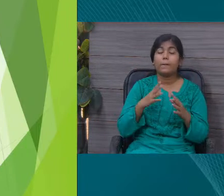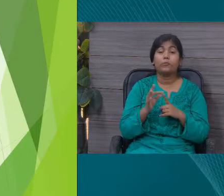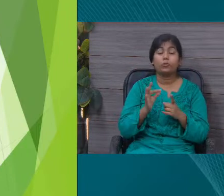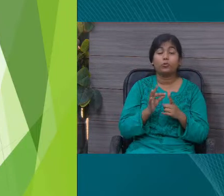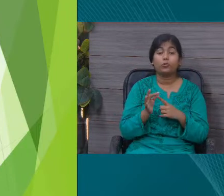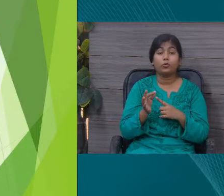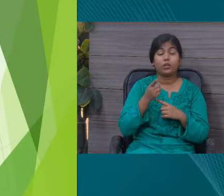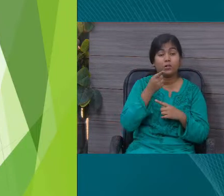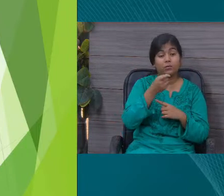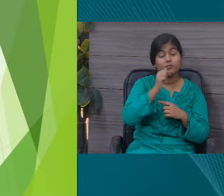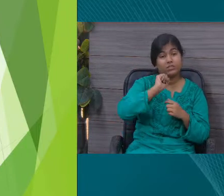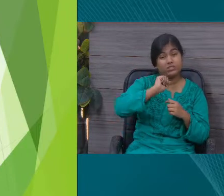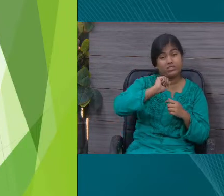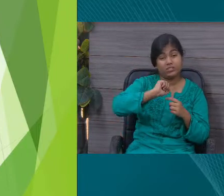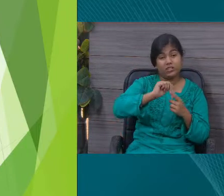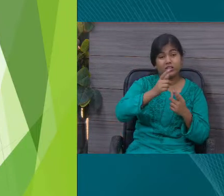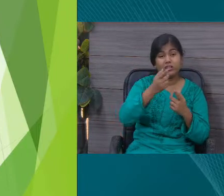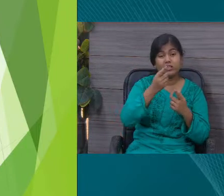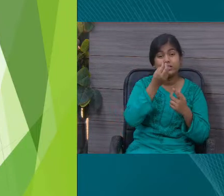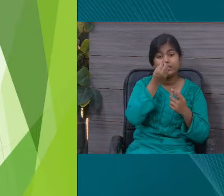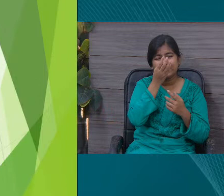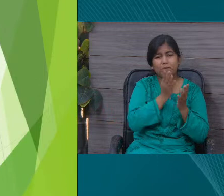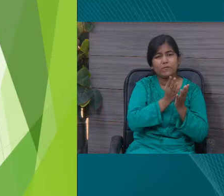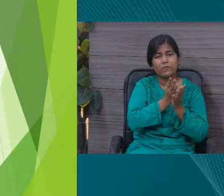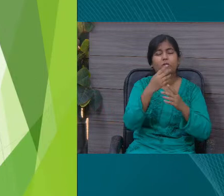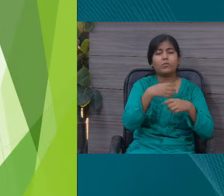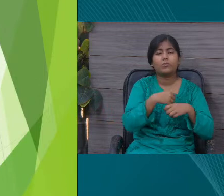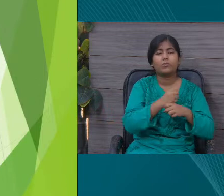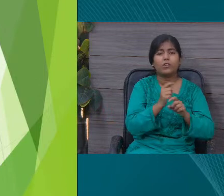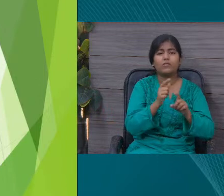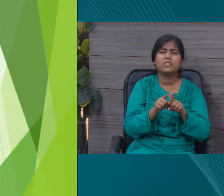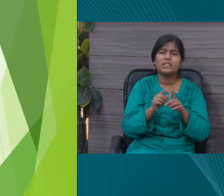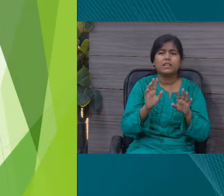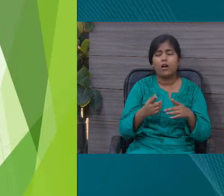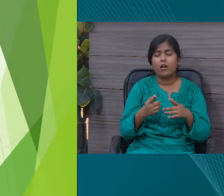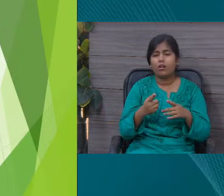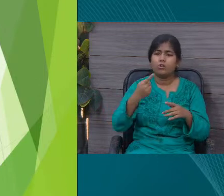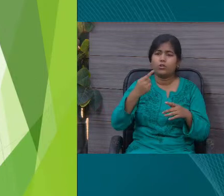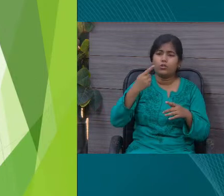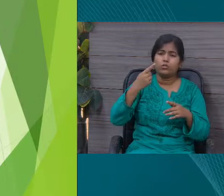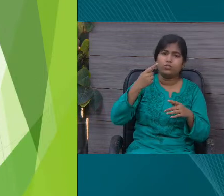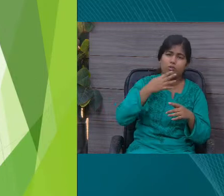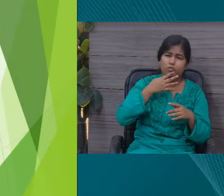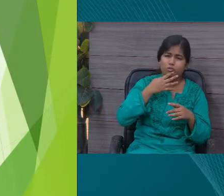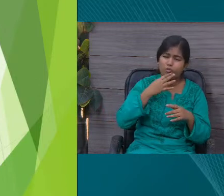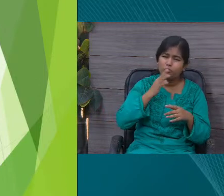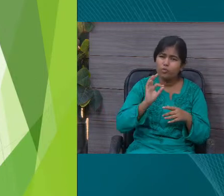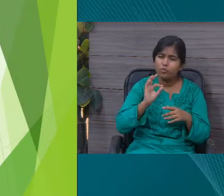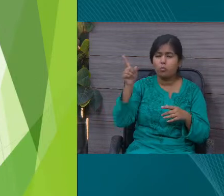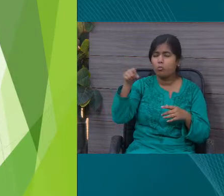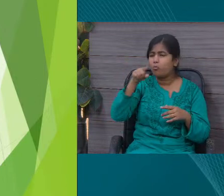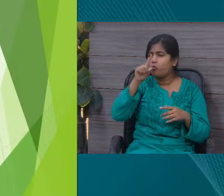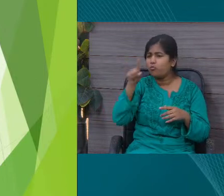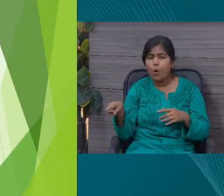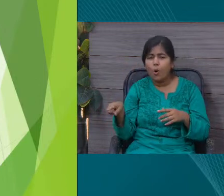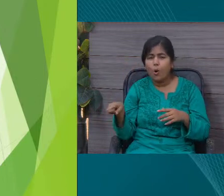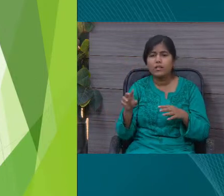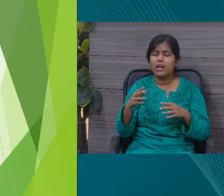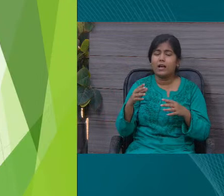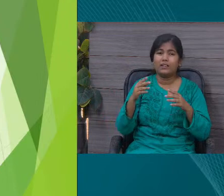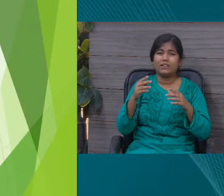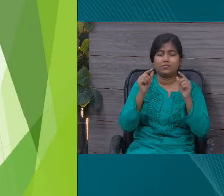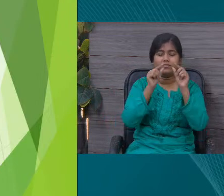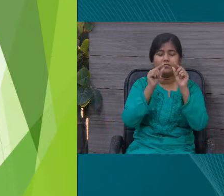things simpler for them. We can ask them questions of true or false, or fill in the blanks, or we can ask them